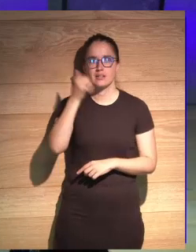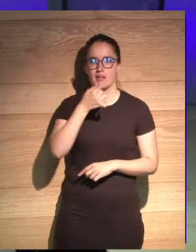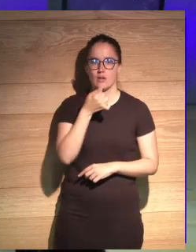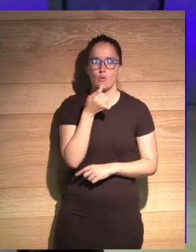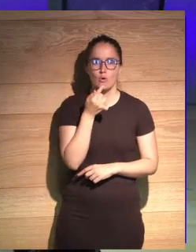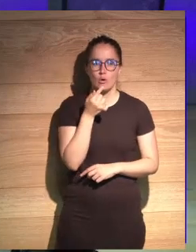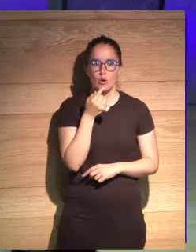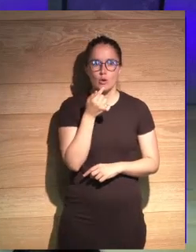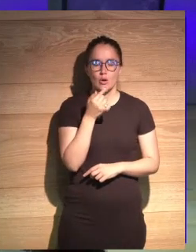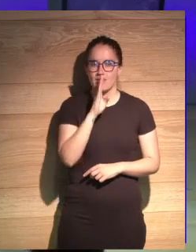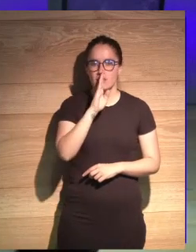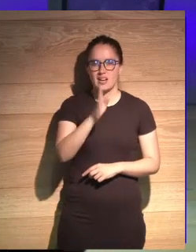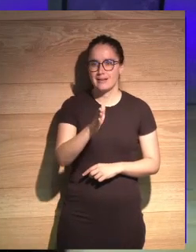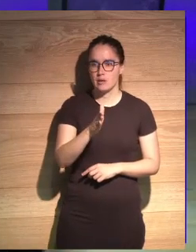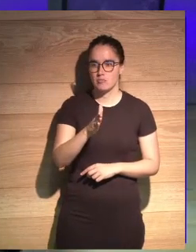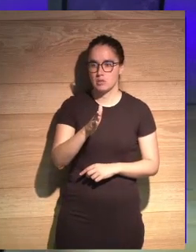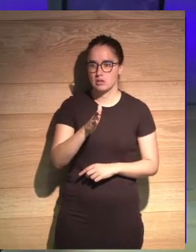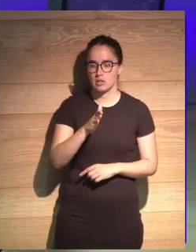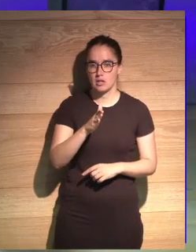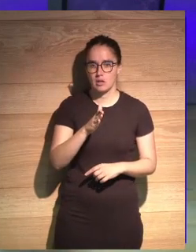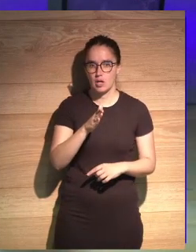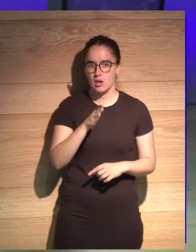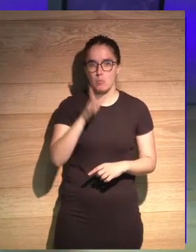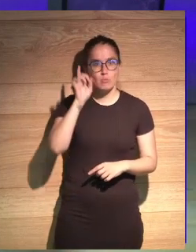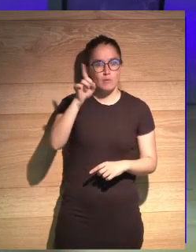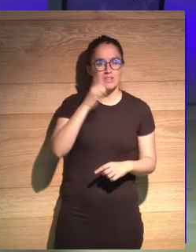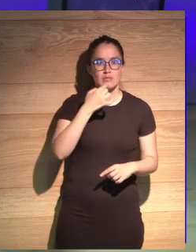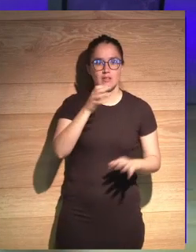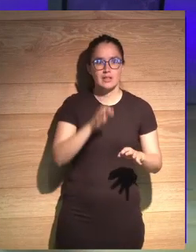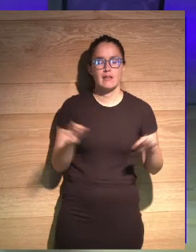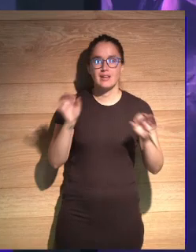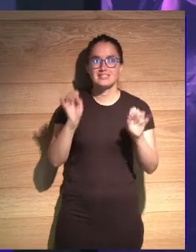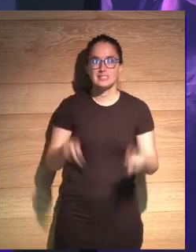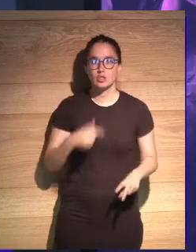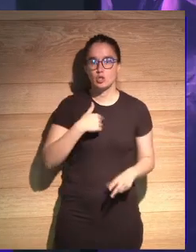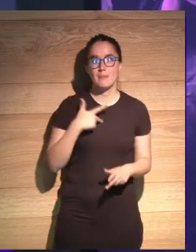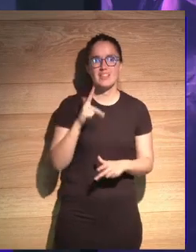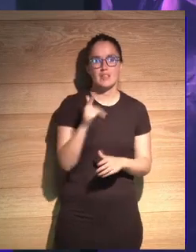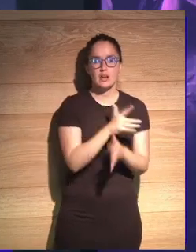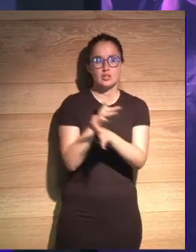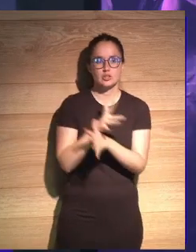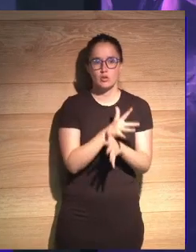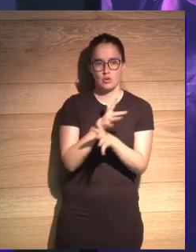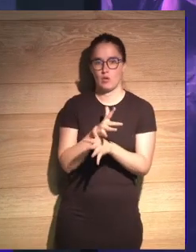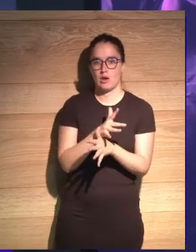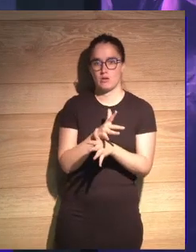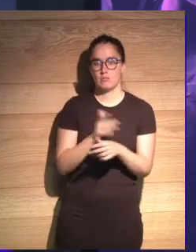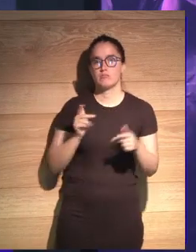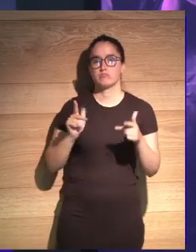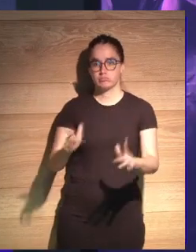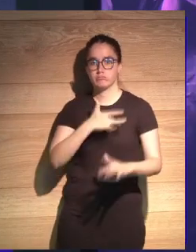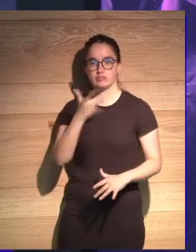4 children. And the girl said right away, okay, I will